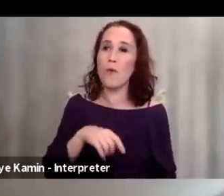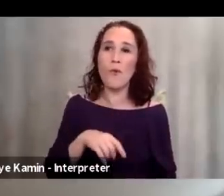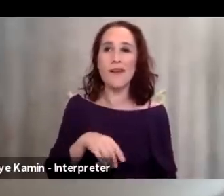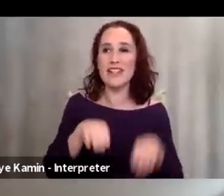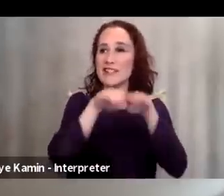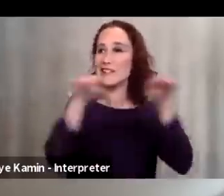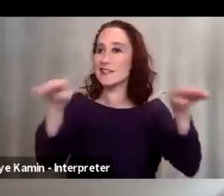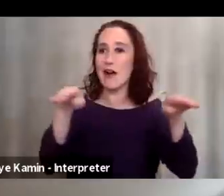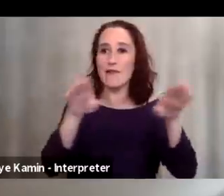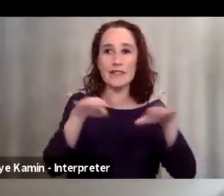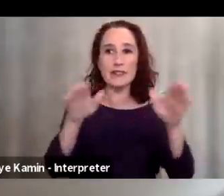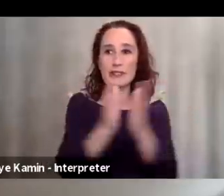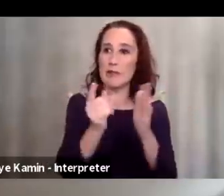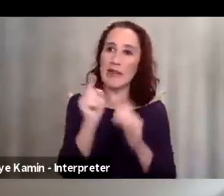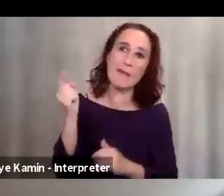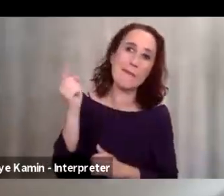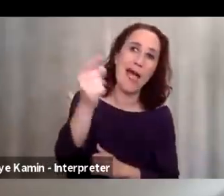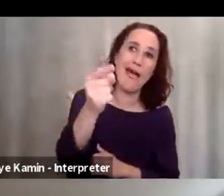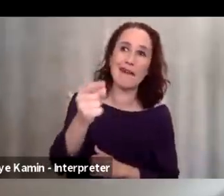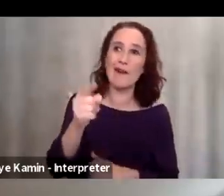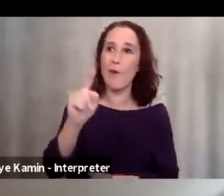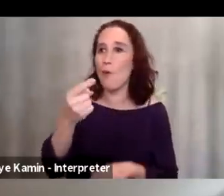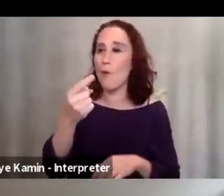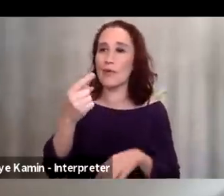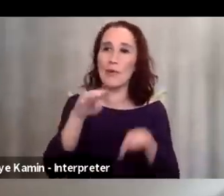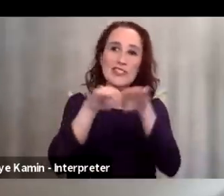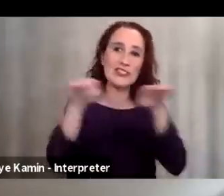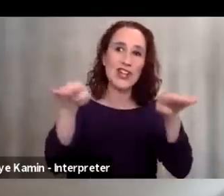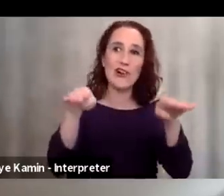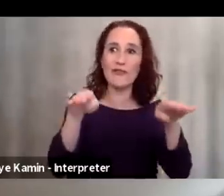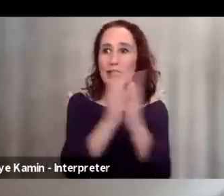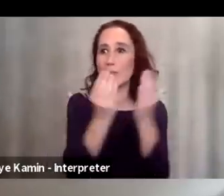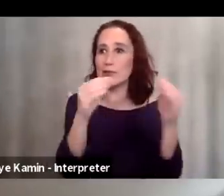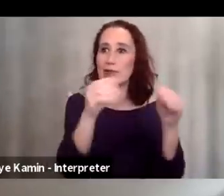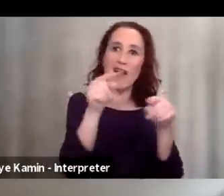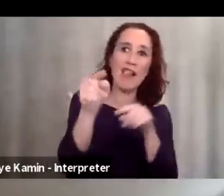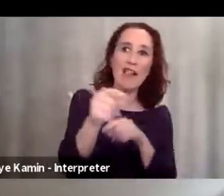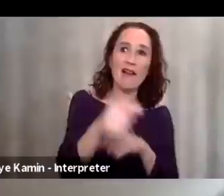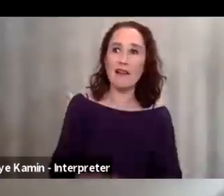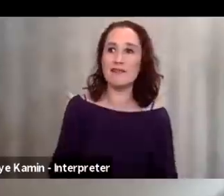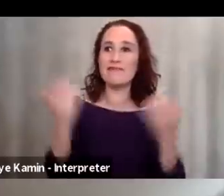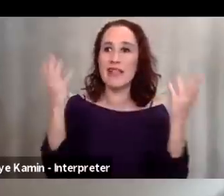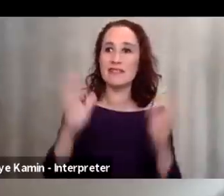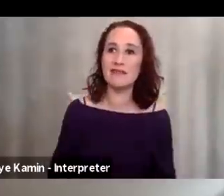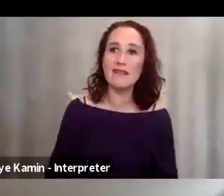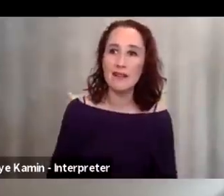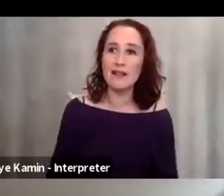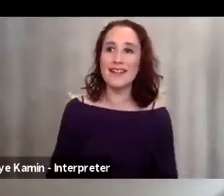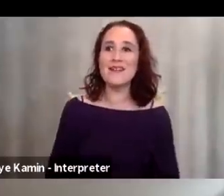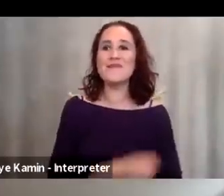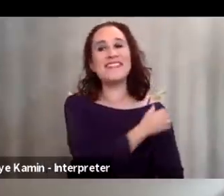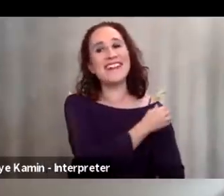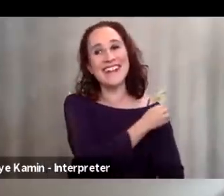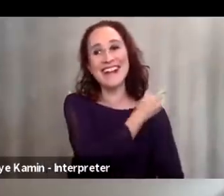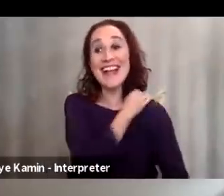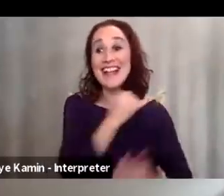books in the back of the you know, whatever bookstore we managed to find. And,